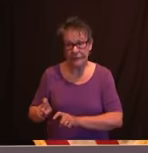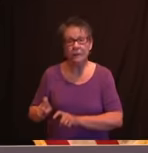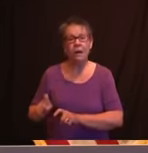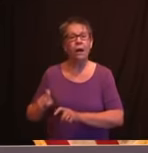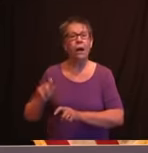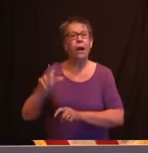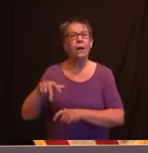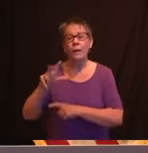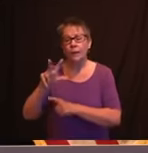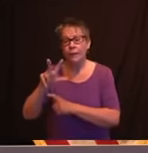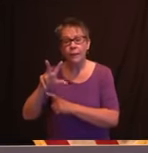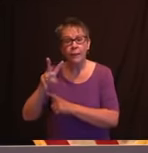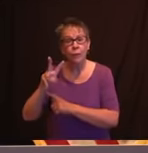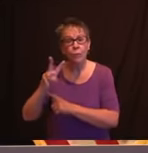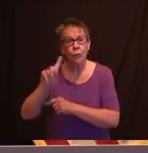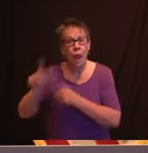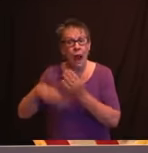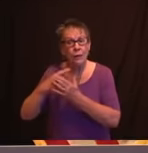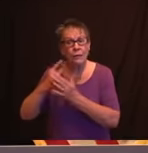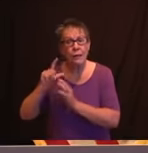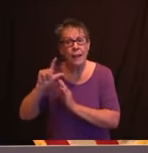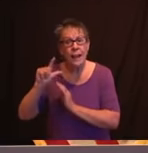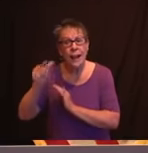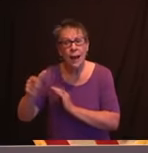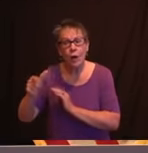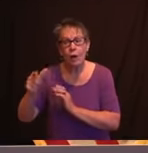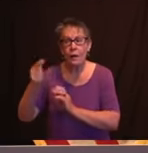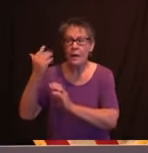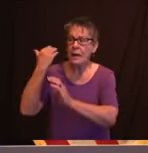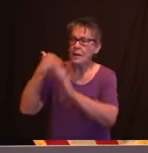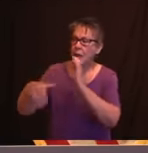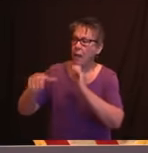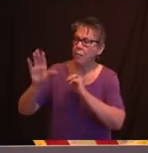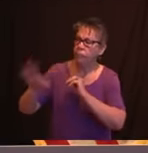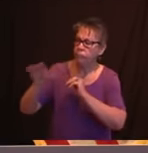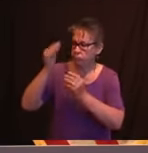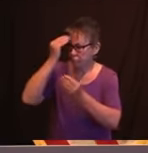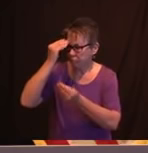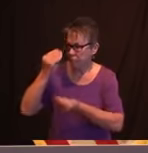It was that easy self-administered front lobe of the nose.